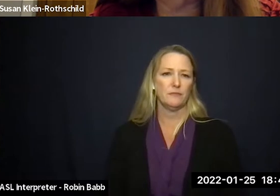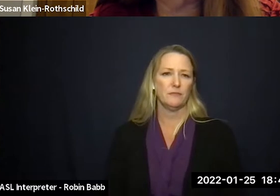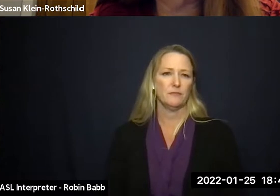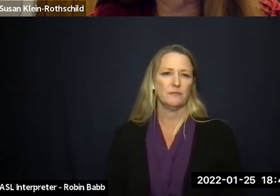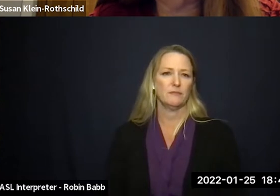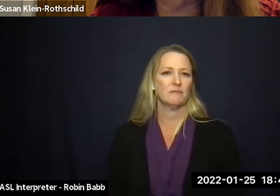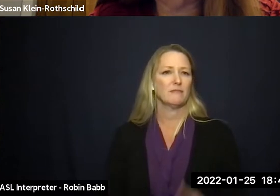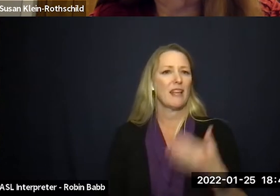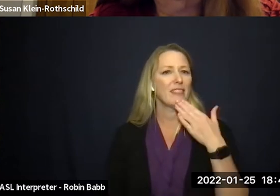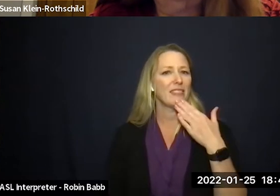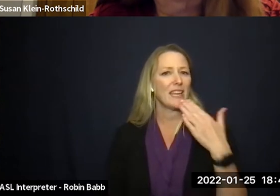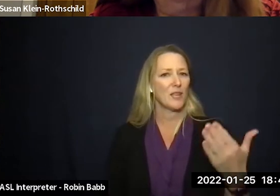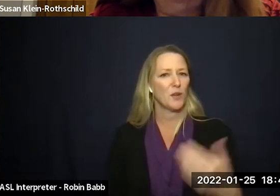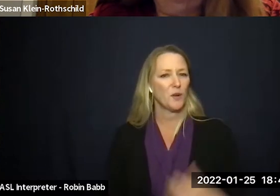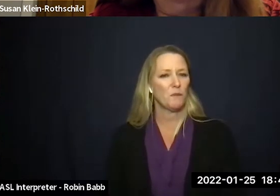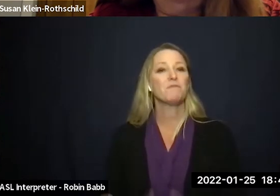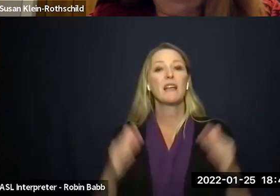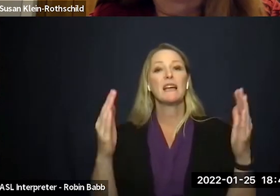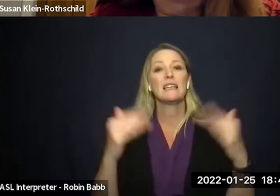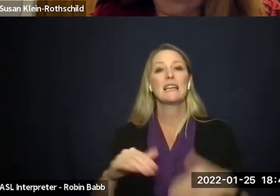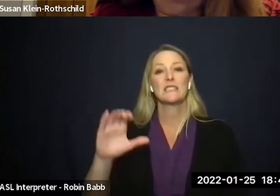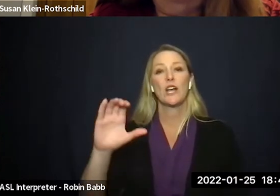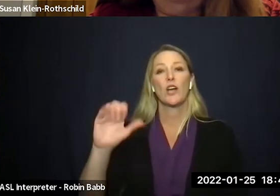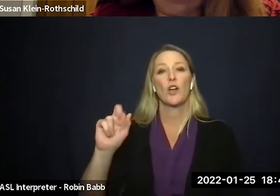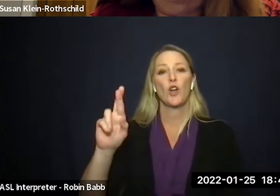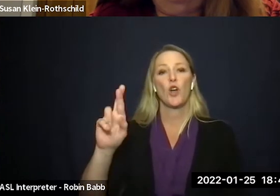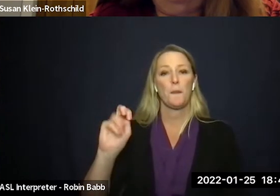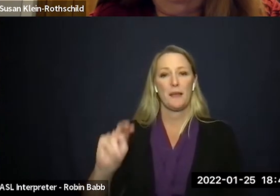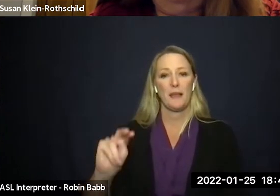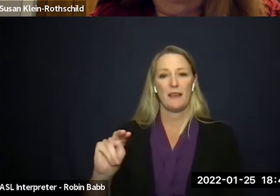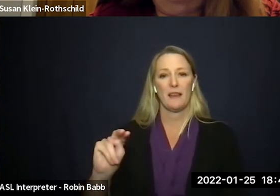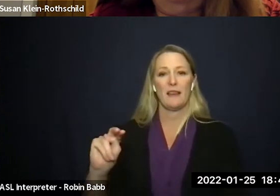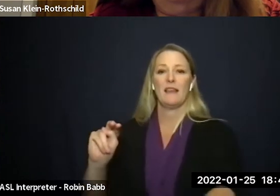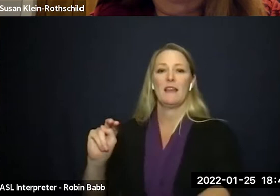thank you next speaker is carmen esquivel